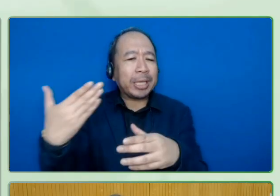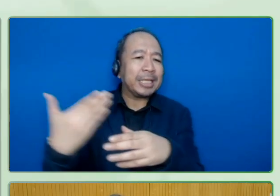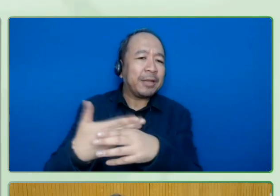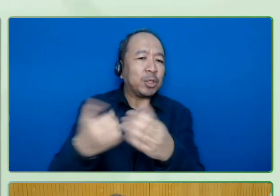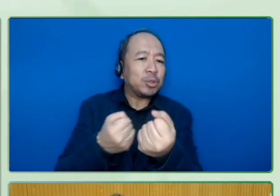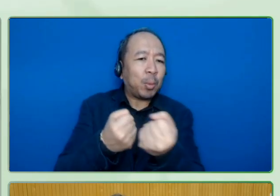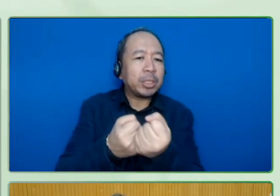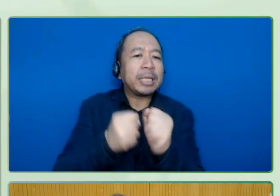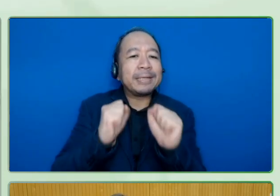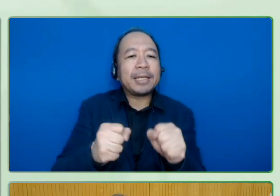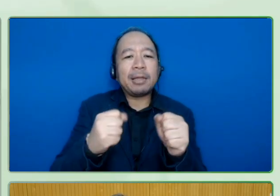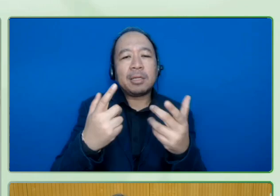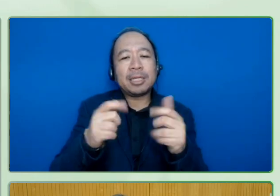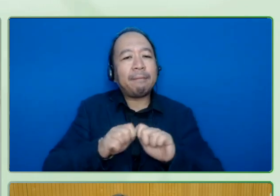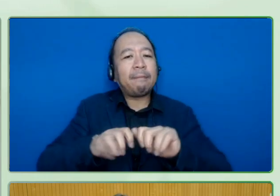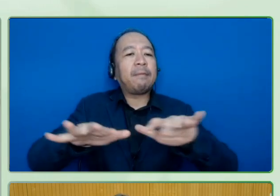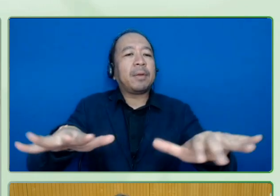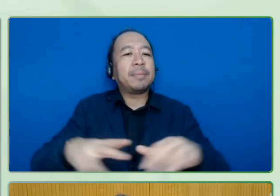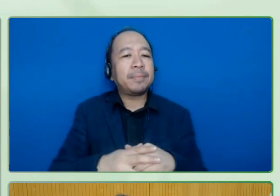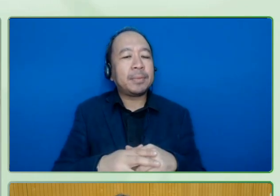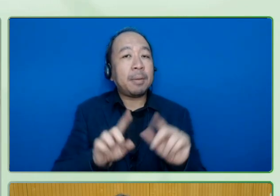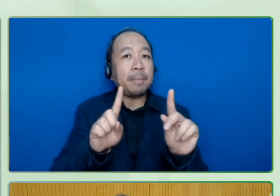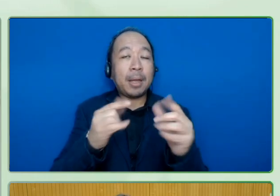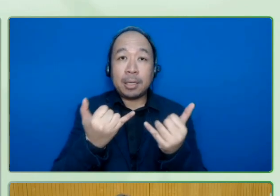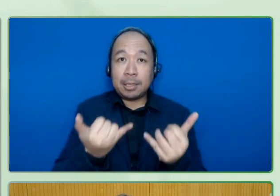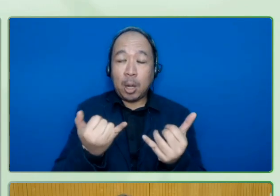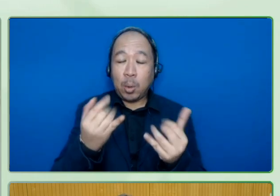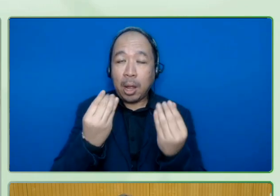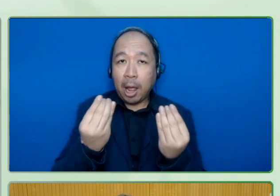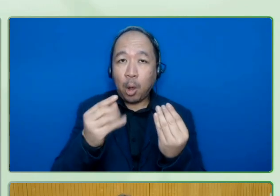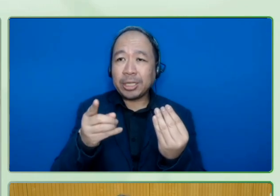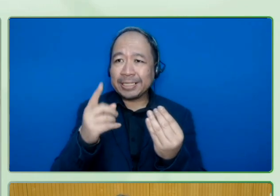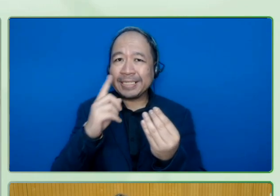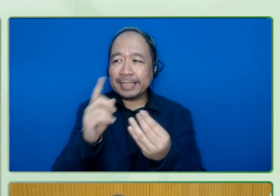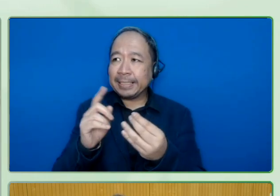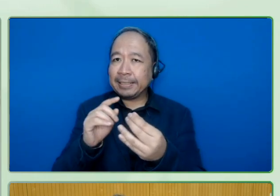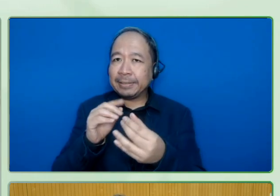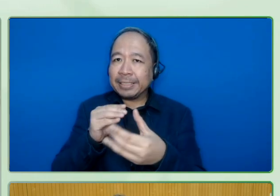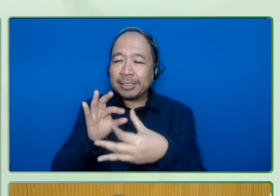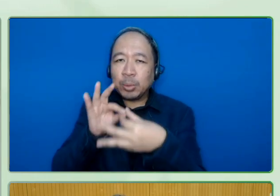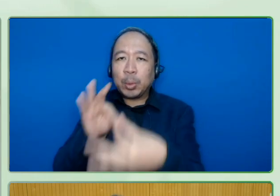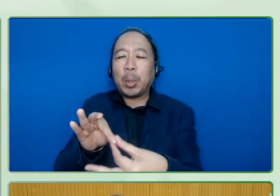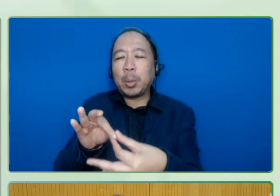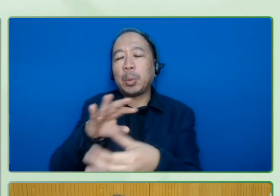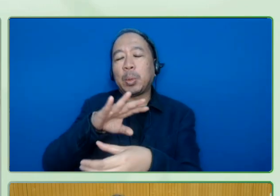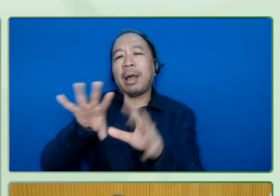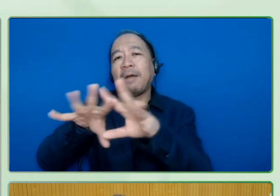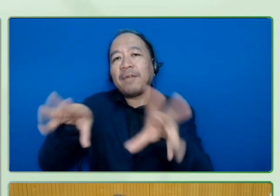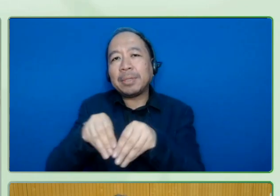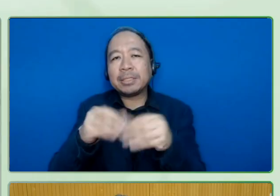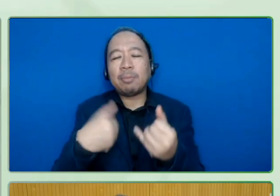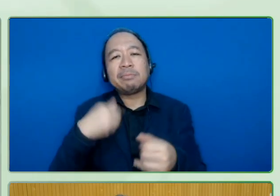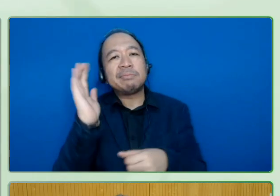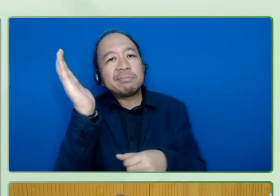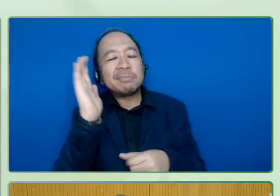help us get these interventions to families. And today I will be talking about an app that delivers a caregiver intervention